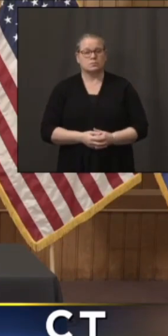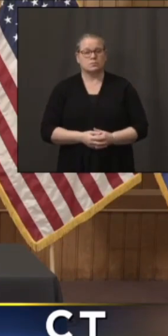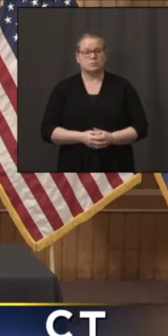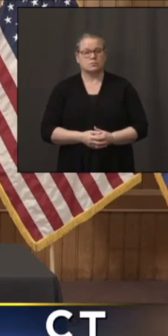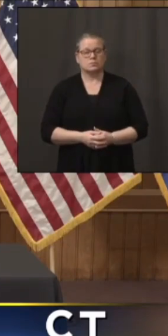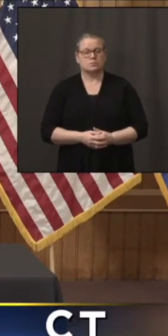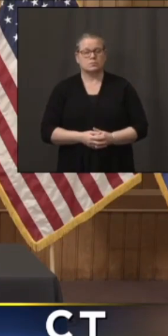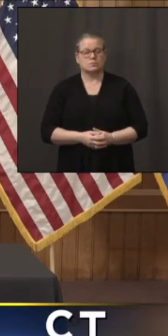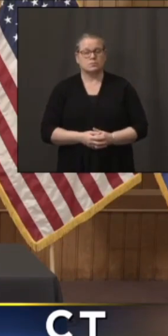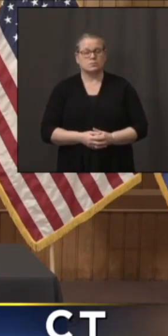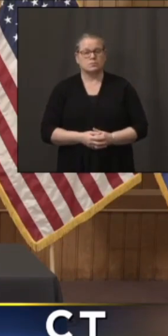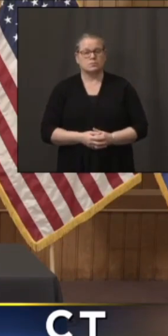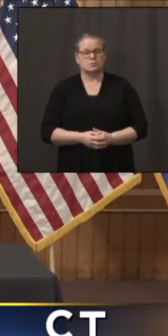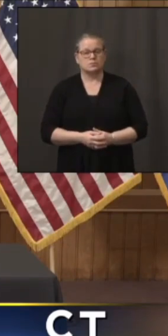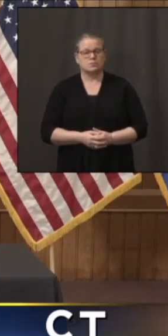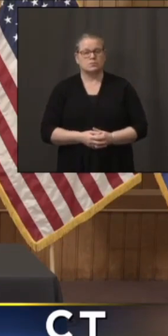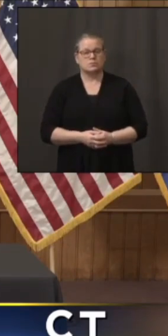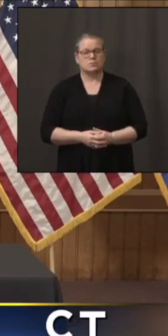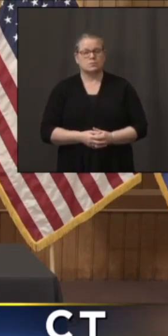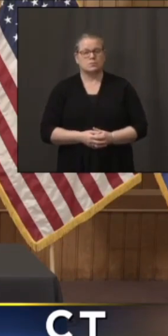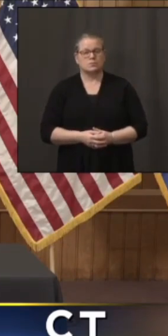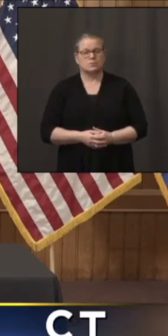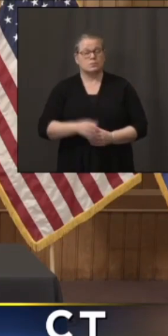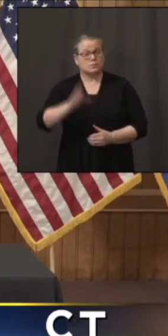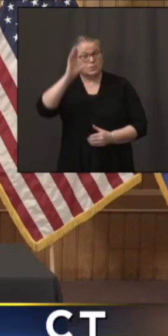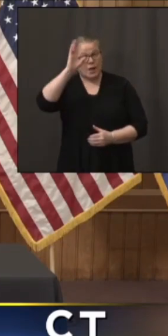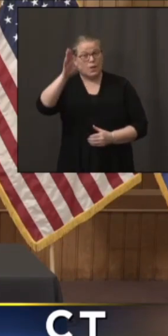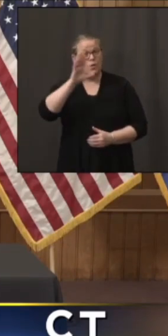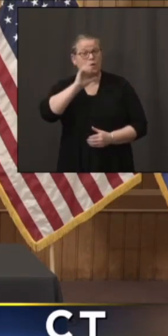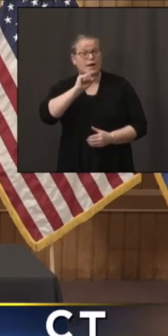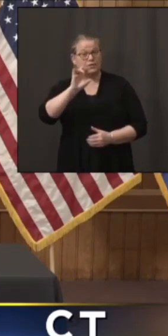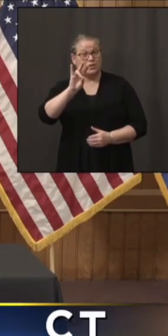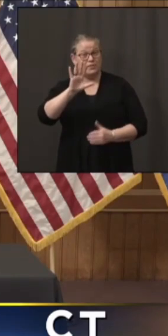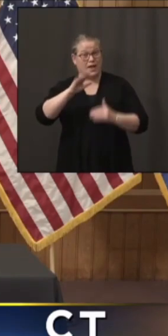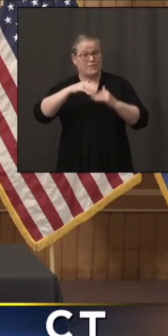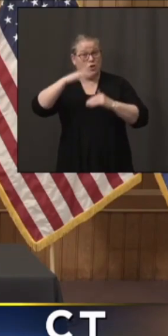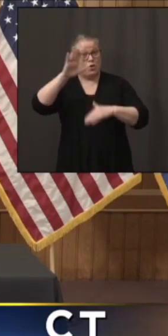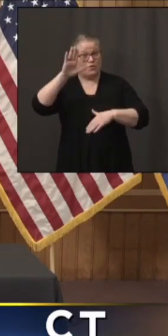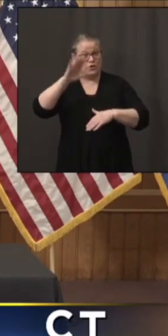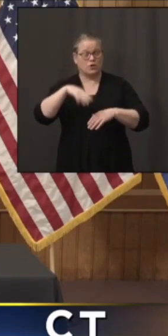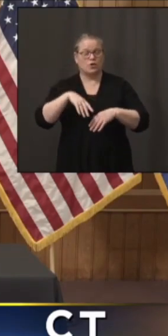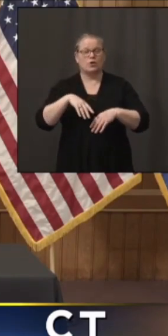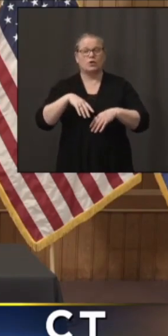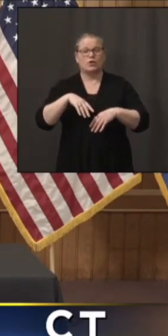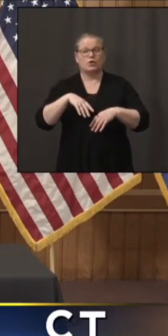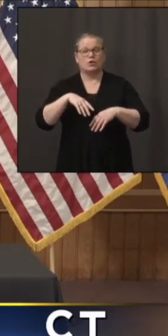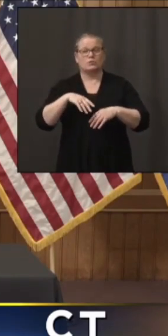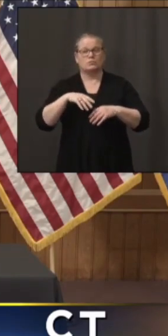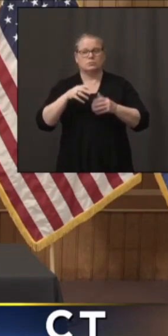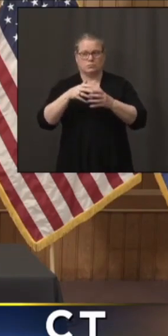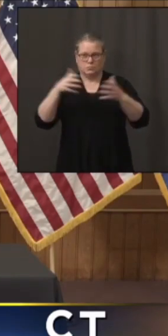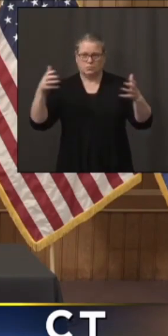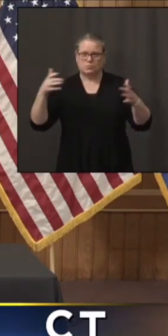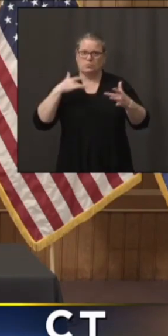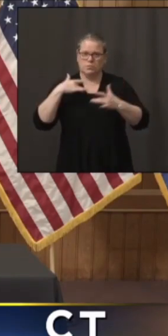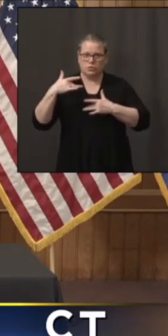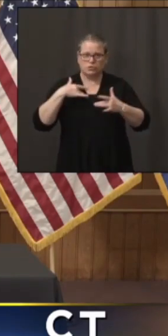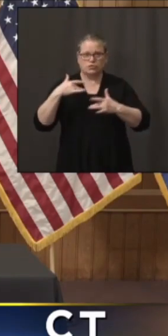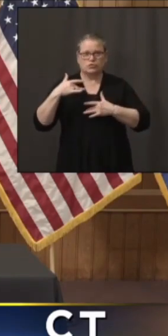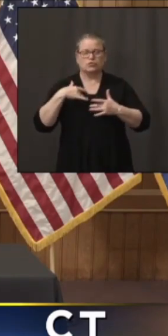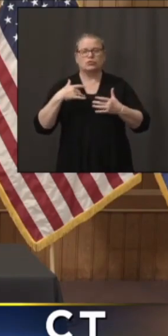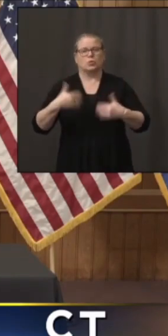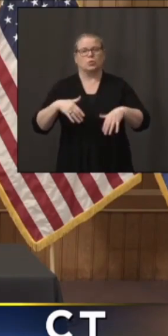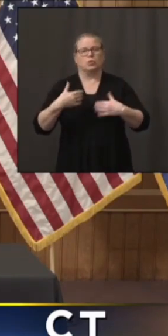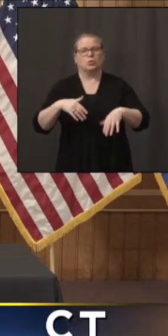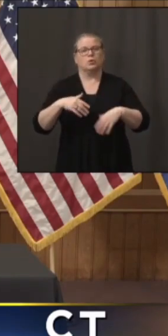If you're 75 and older, there's an extreme amount of anxiety on how this is going to go down. The Sunday Show did